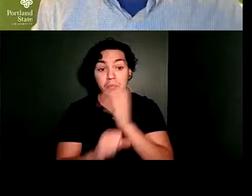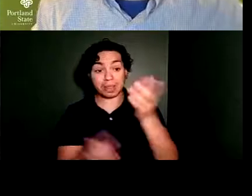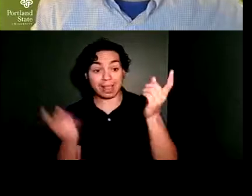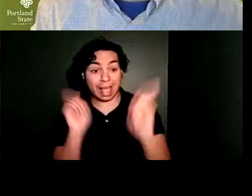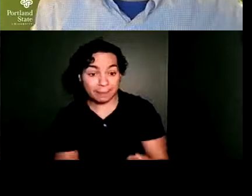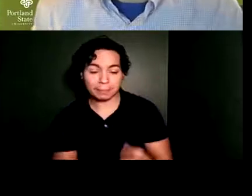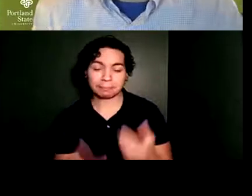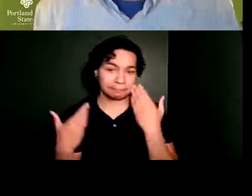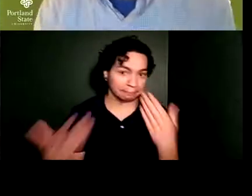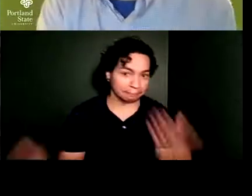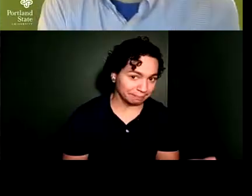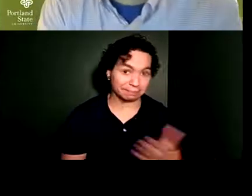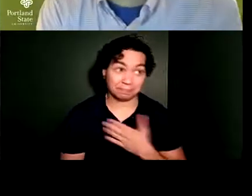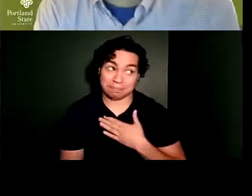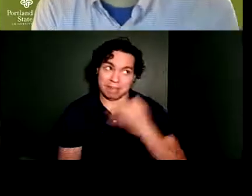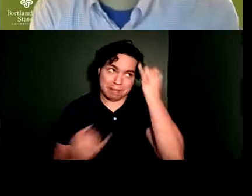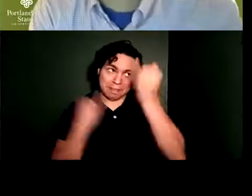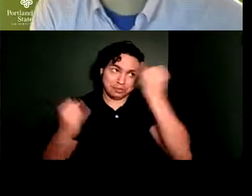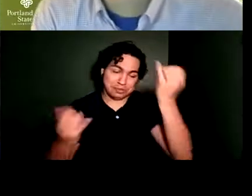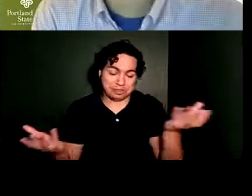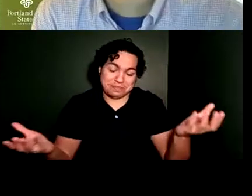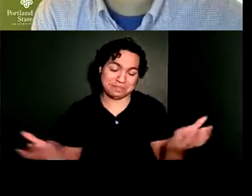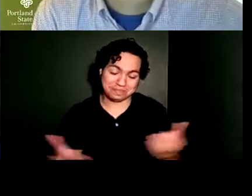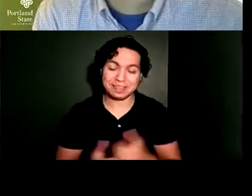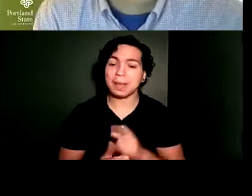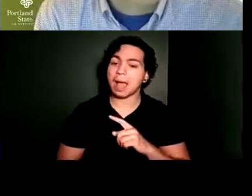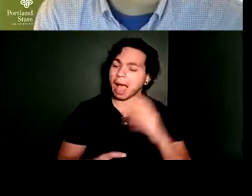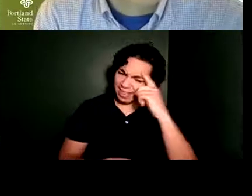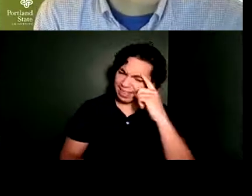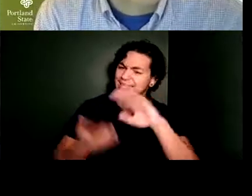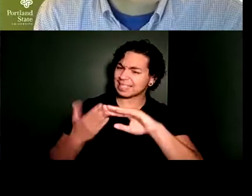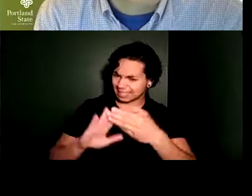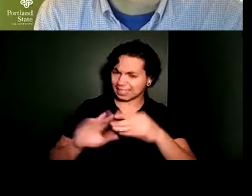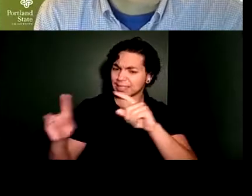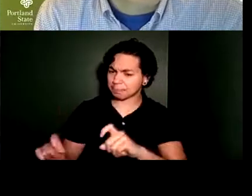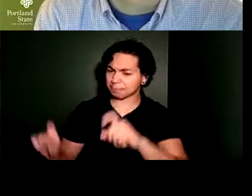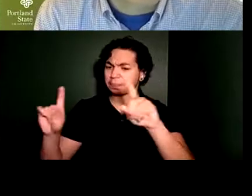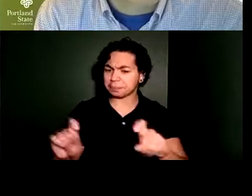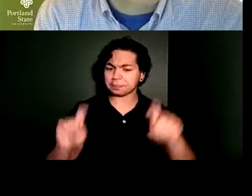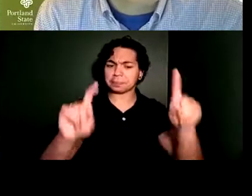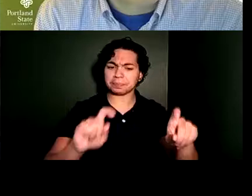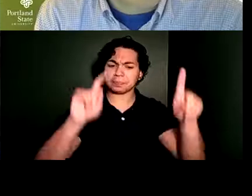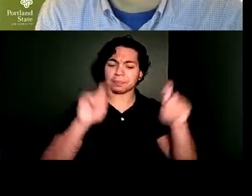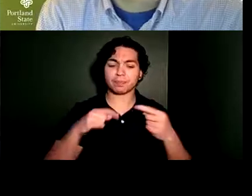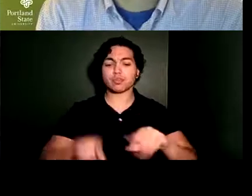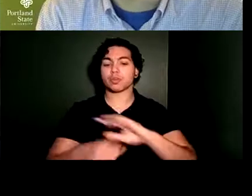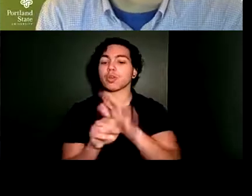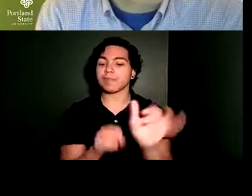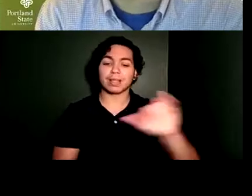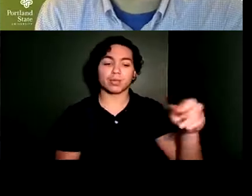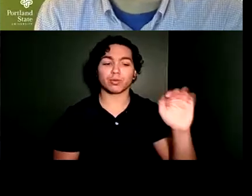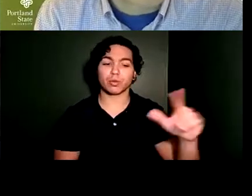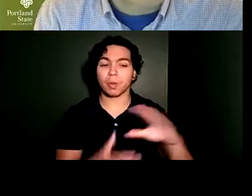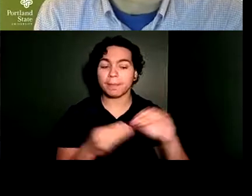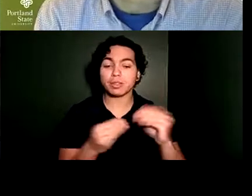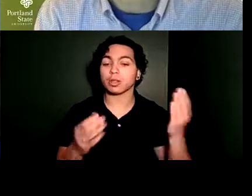imagination is. I certainly think cities have been experimenting, I think during COVID, with, as Joel mentioned, the closed